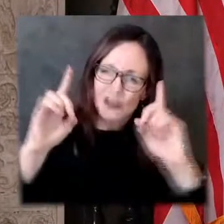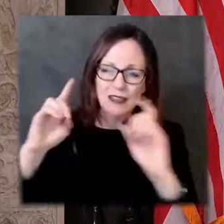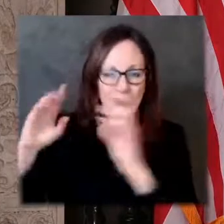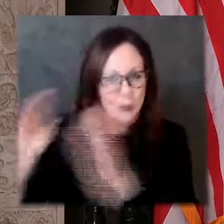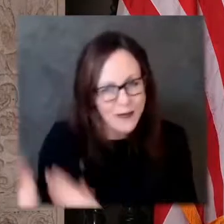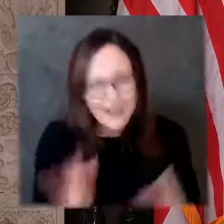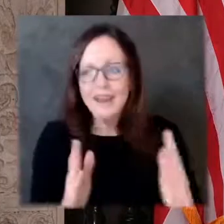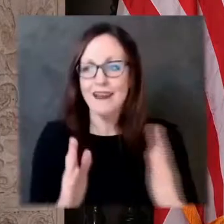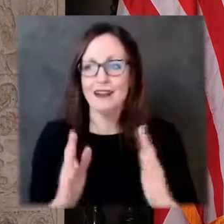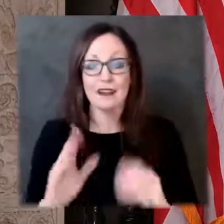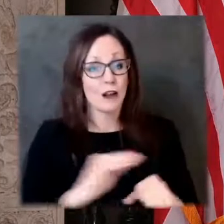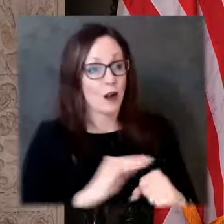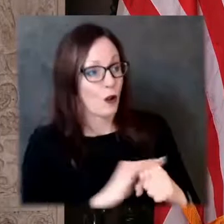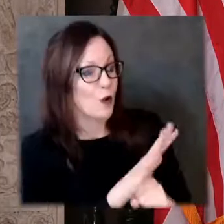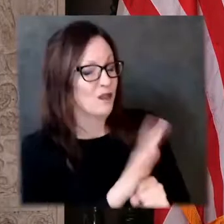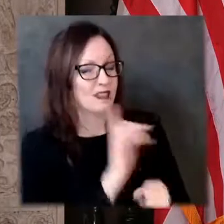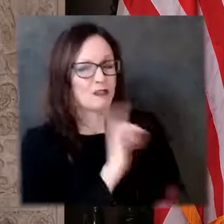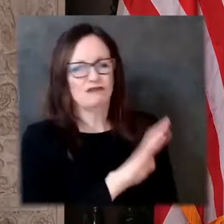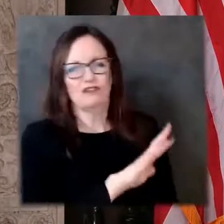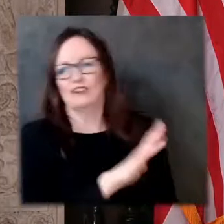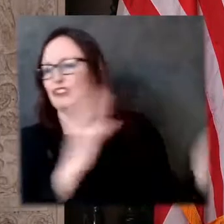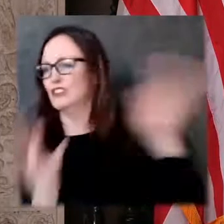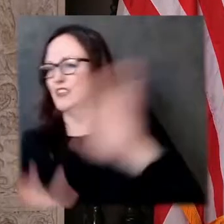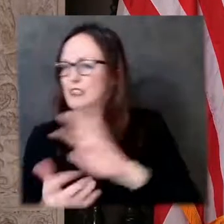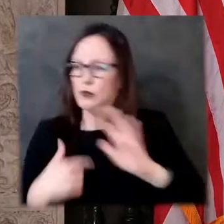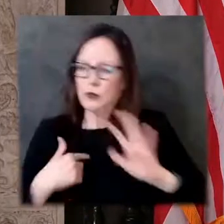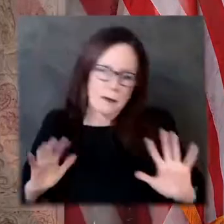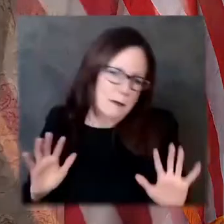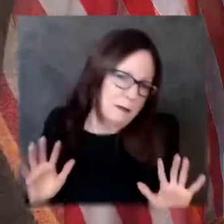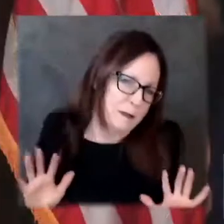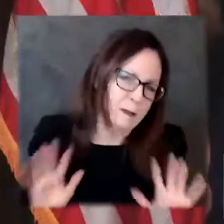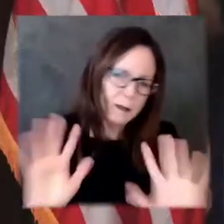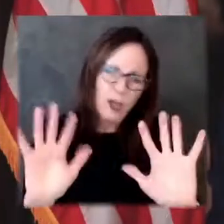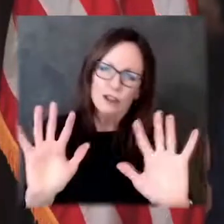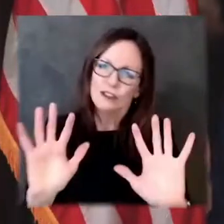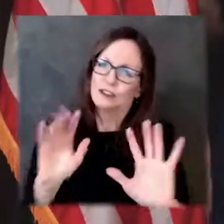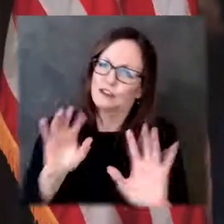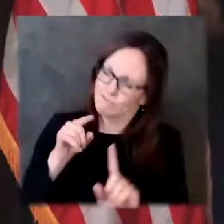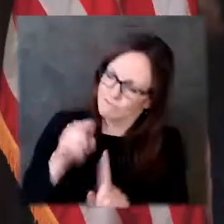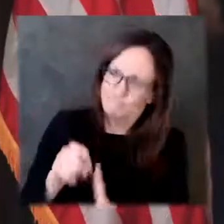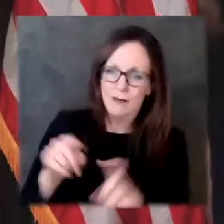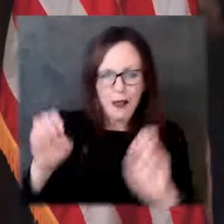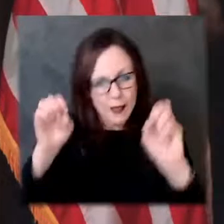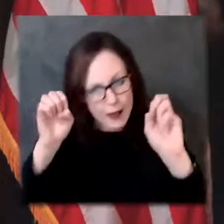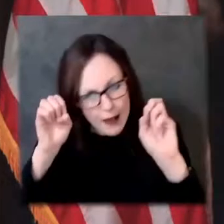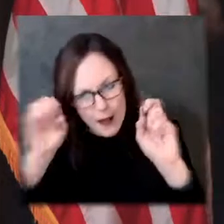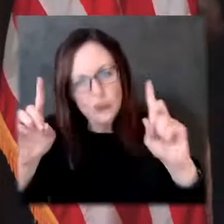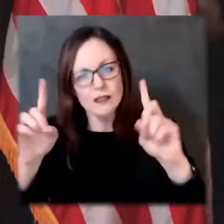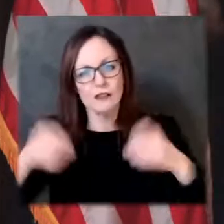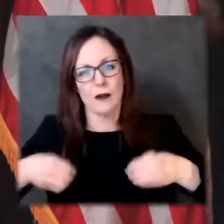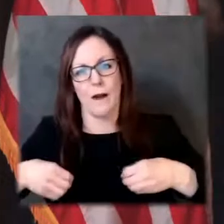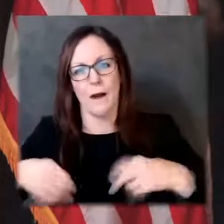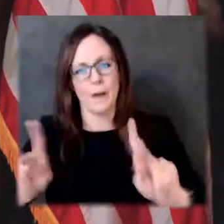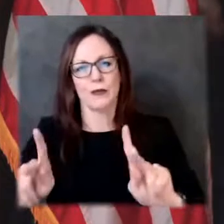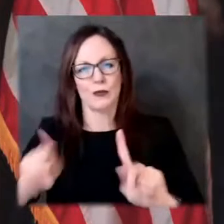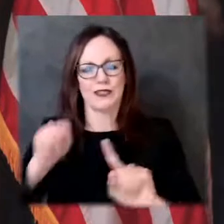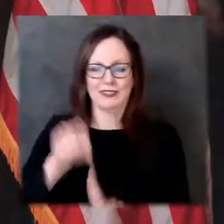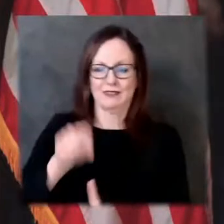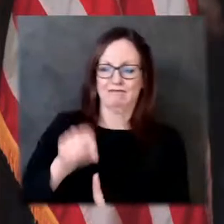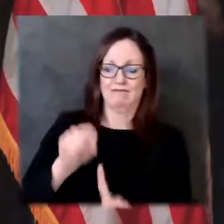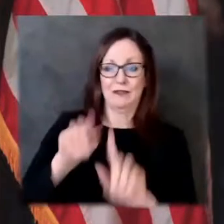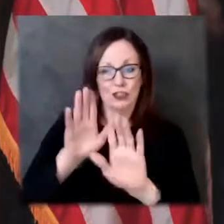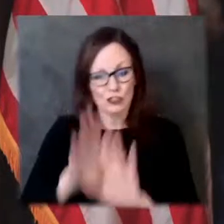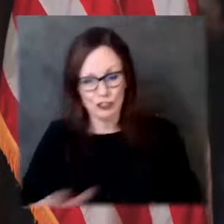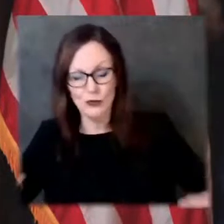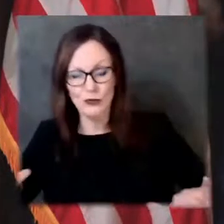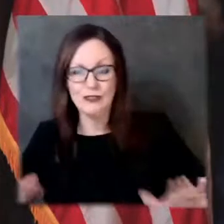want to bounce back and better than we were before this pandemic hit. That's why our Badger Bounce Back agenda is about